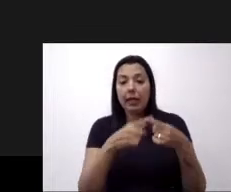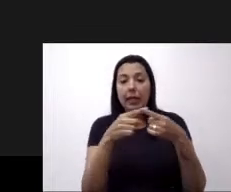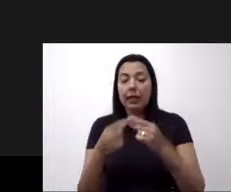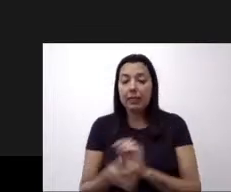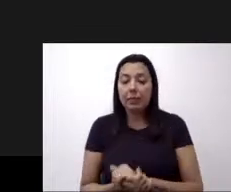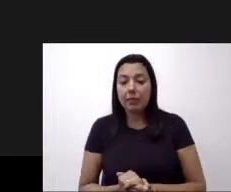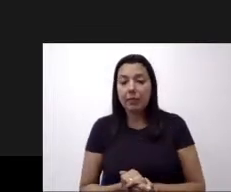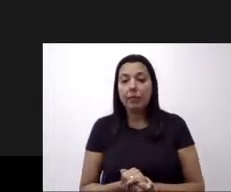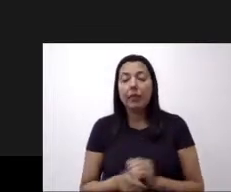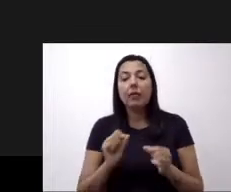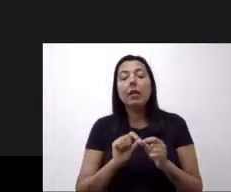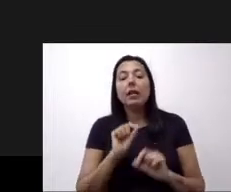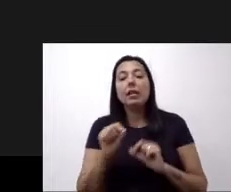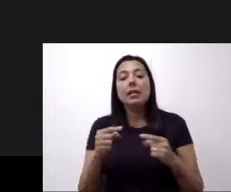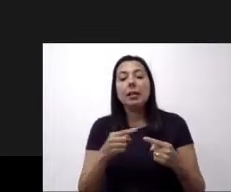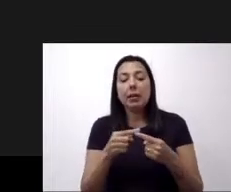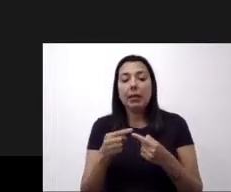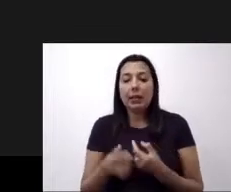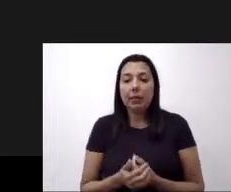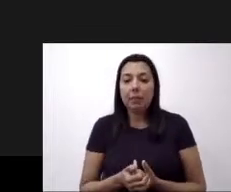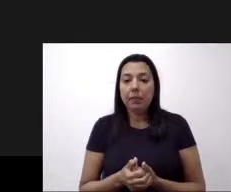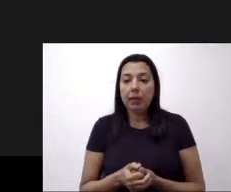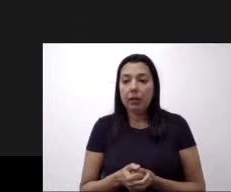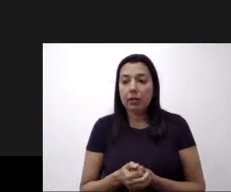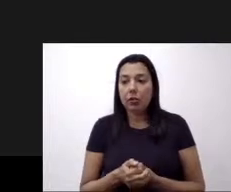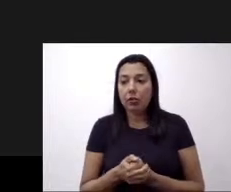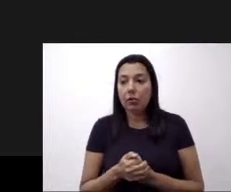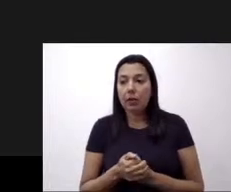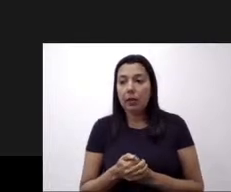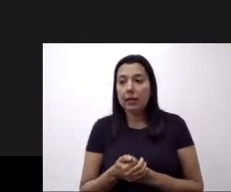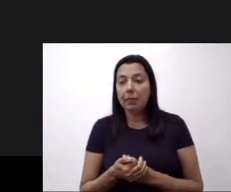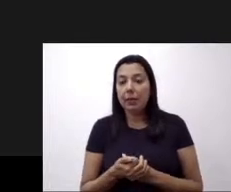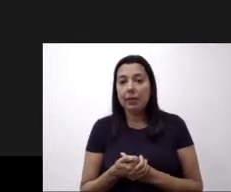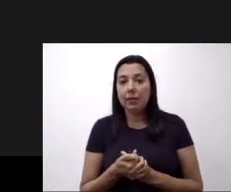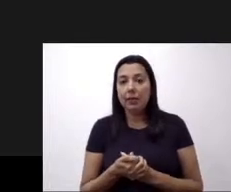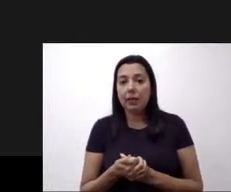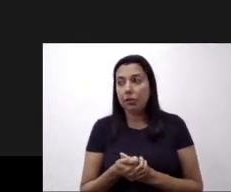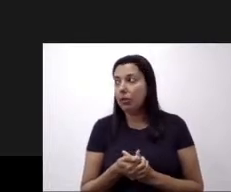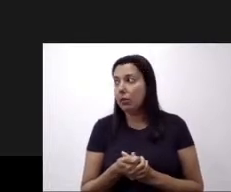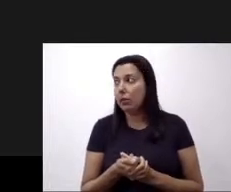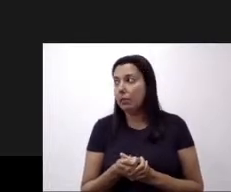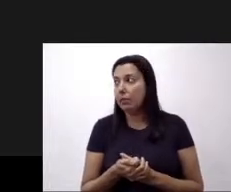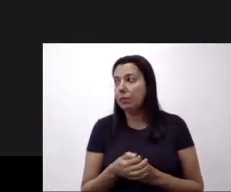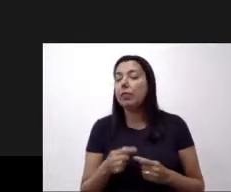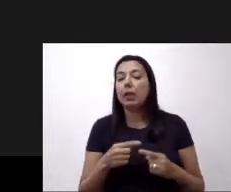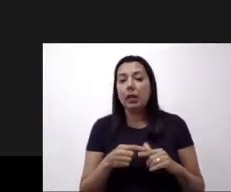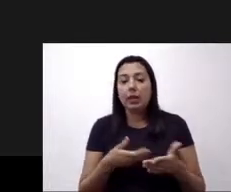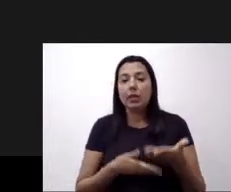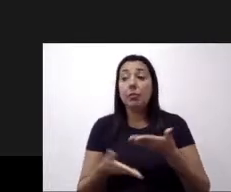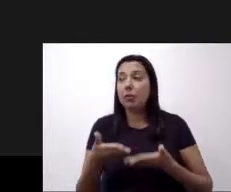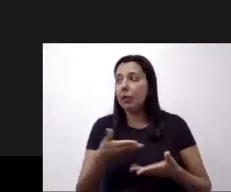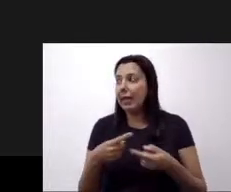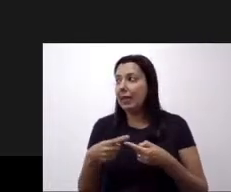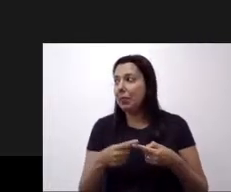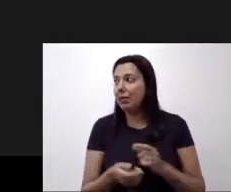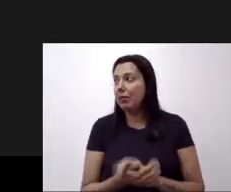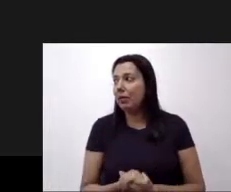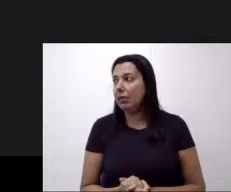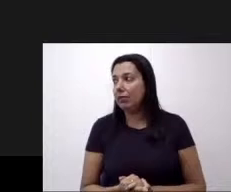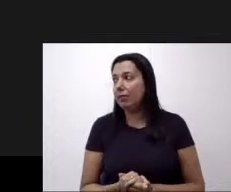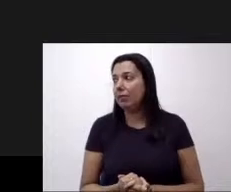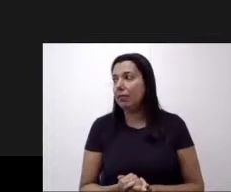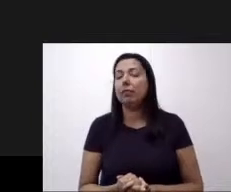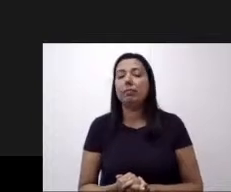studied the state's institutions in charge of it, its relations with feminist movements, with the